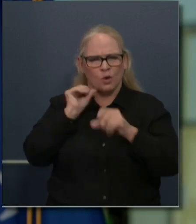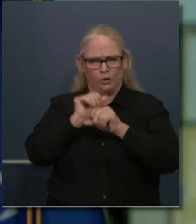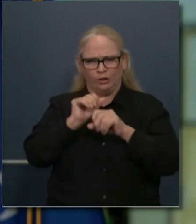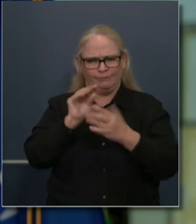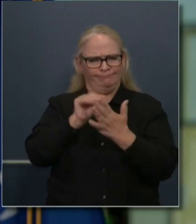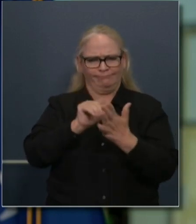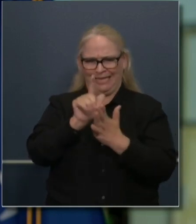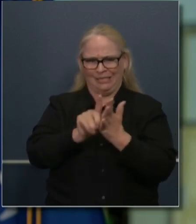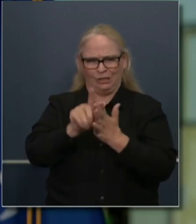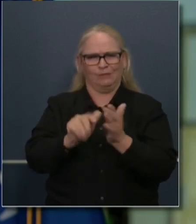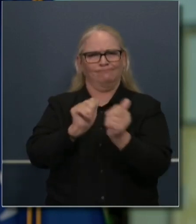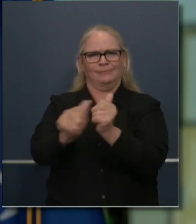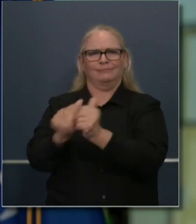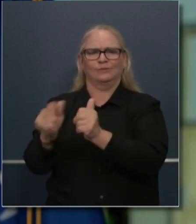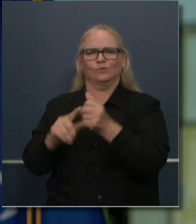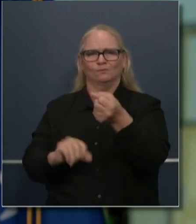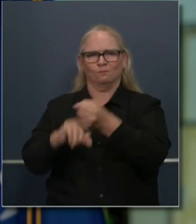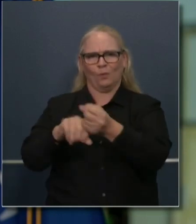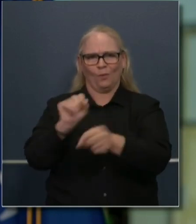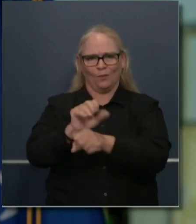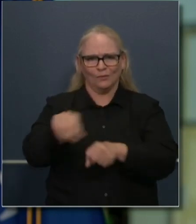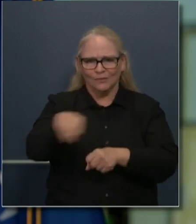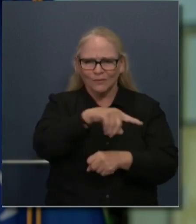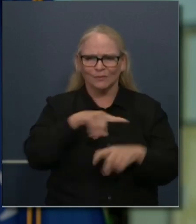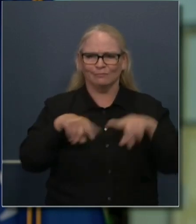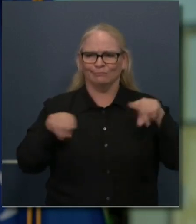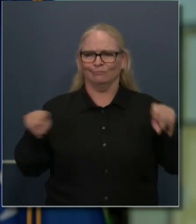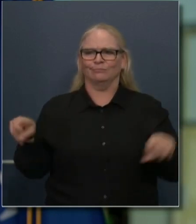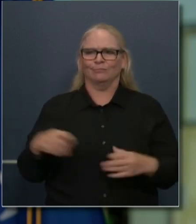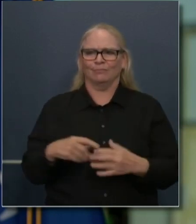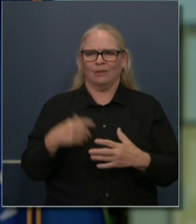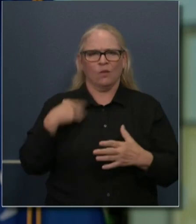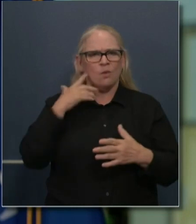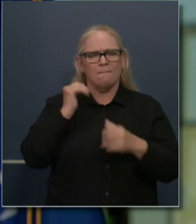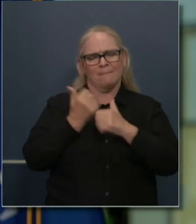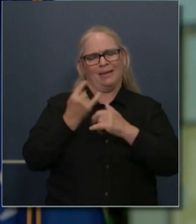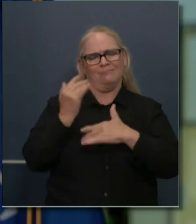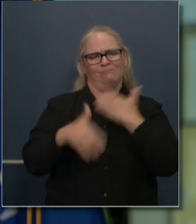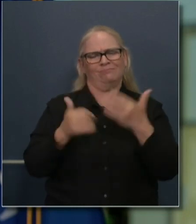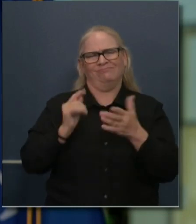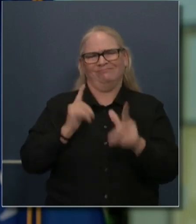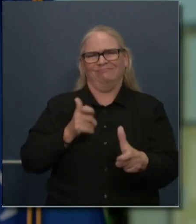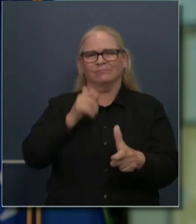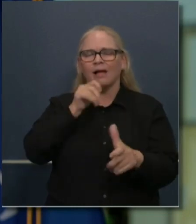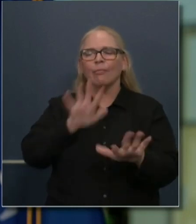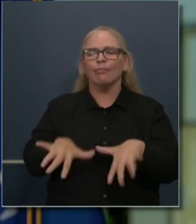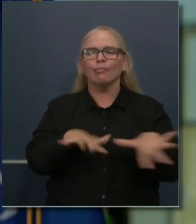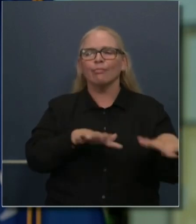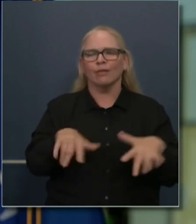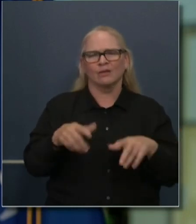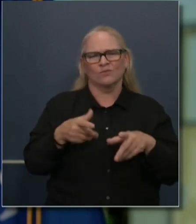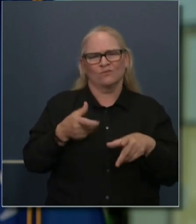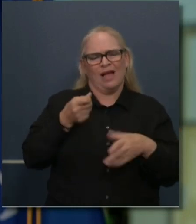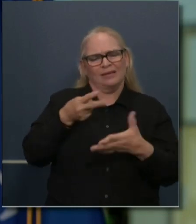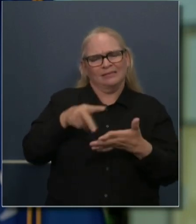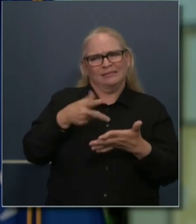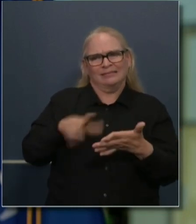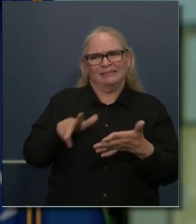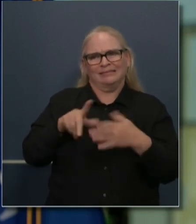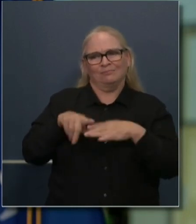ability to move very quickly in the next few weeks, depending on what happens. And so that's also a point that should